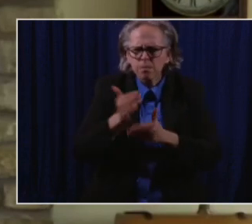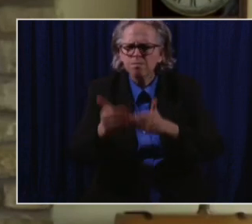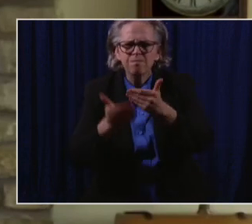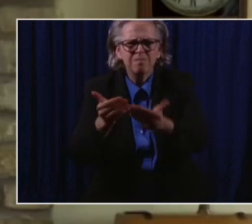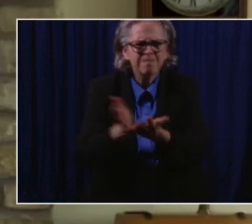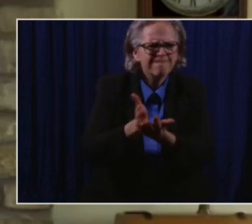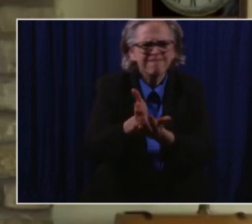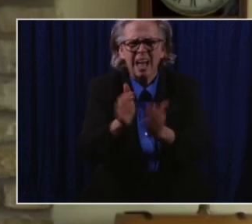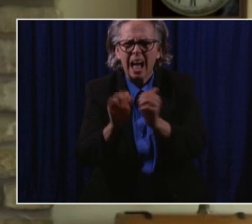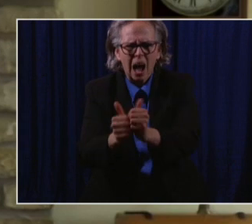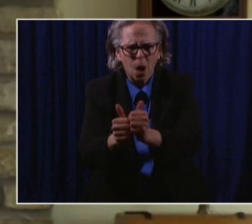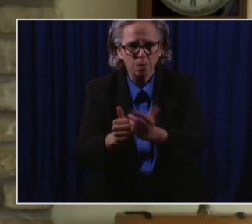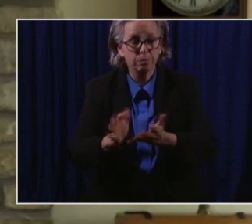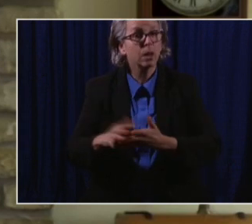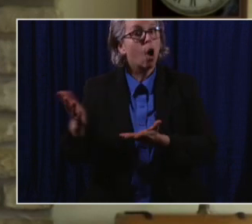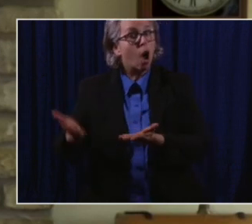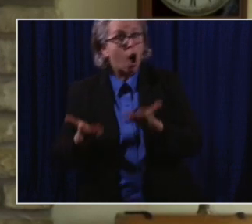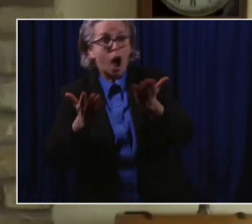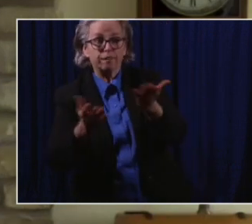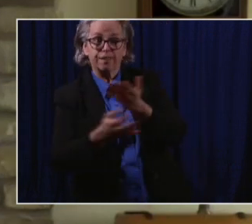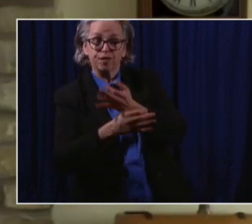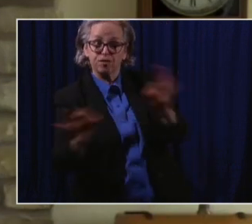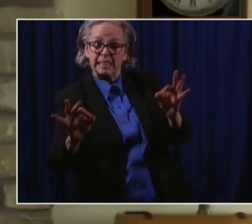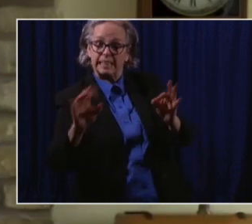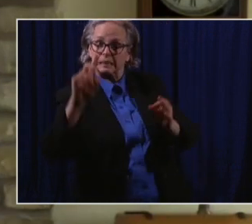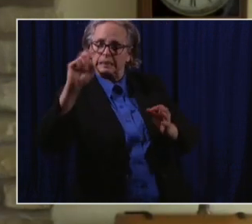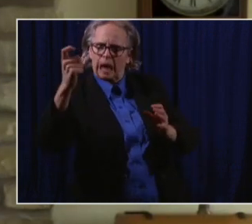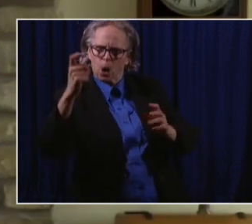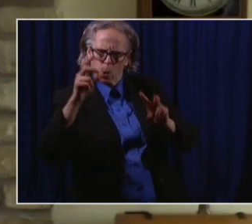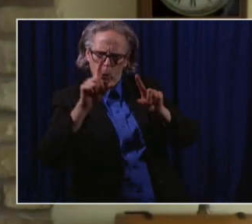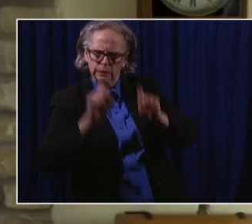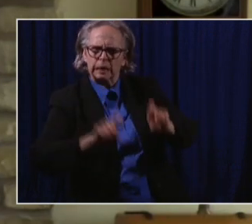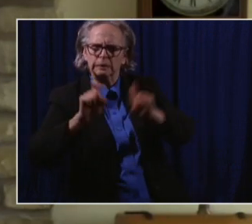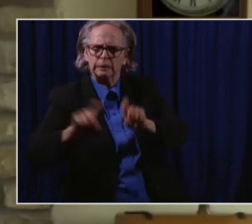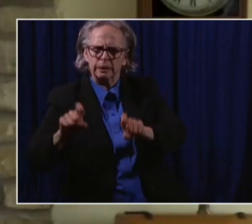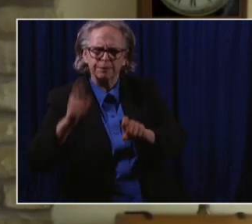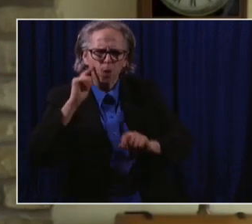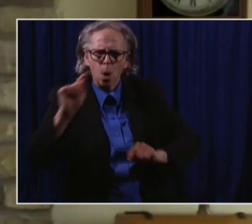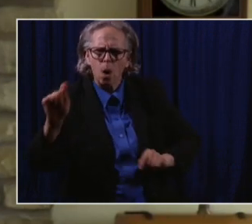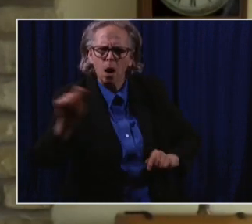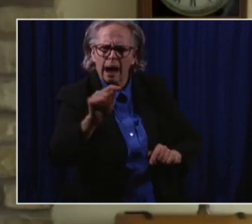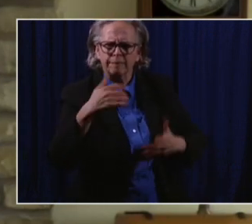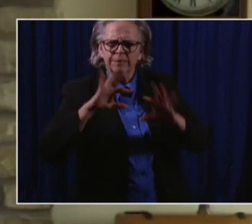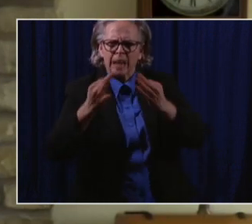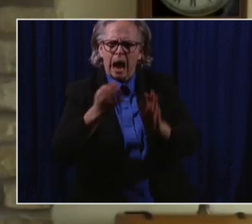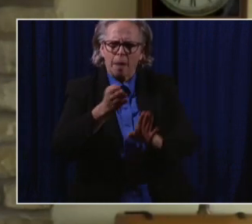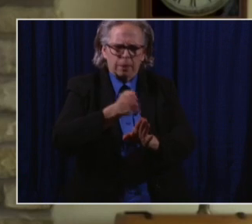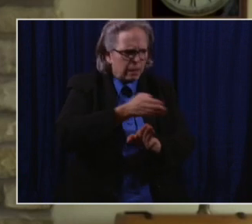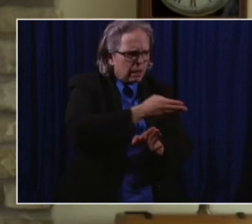testing to those who qualify. For help or information, call